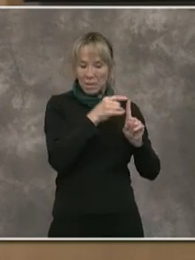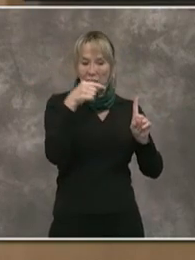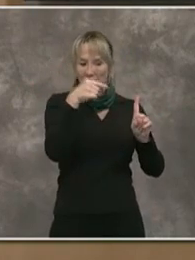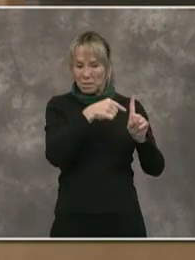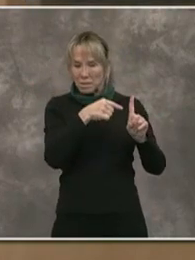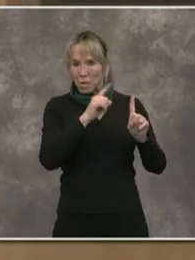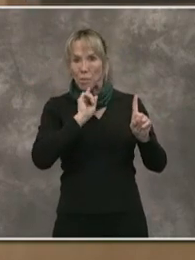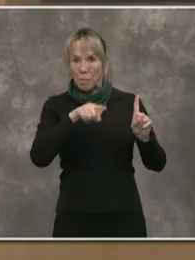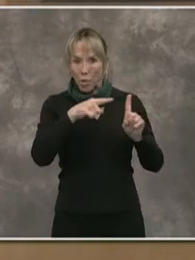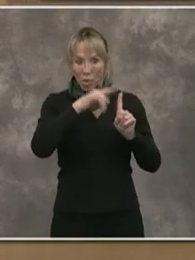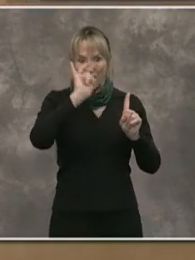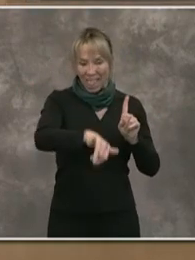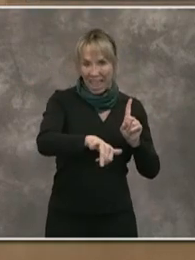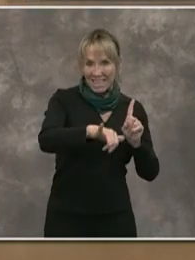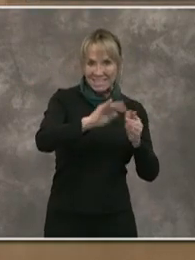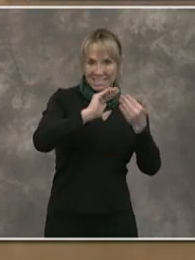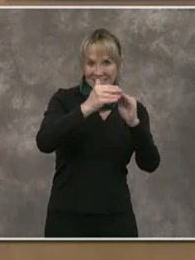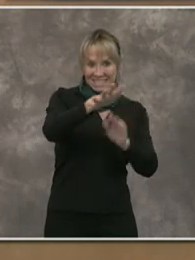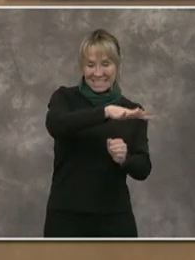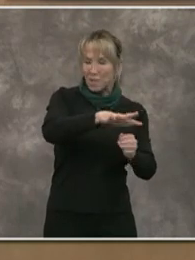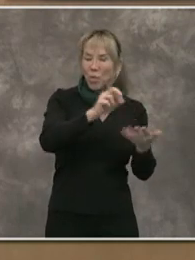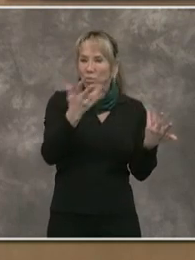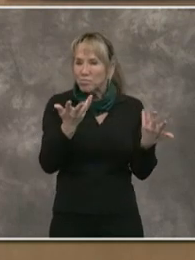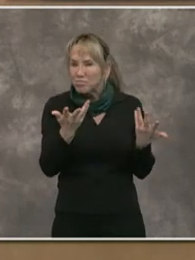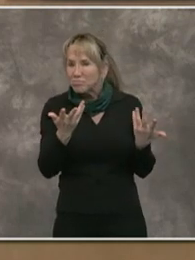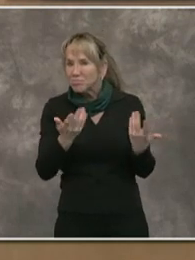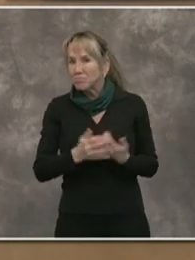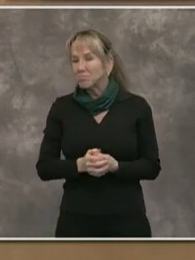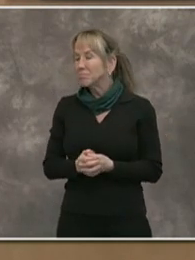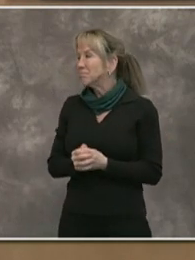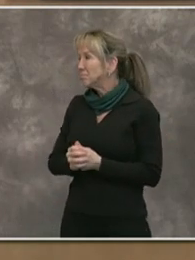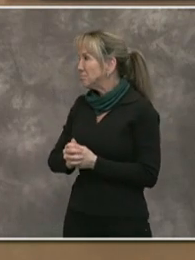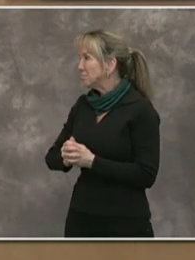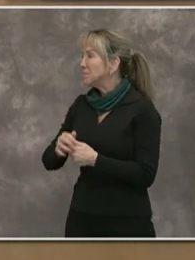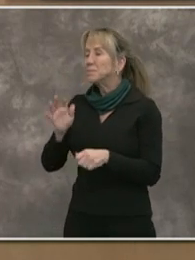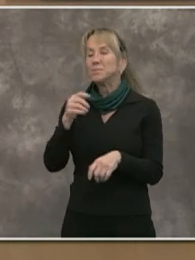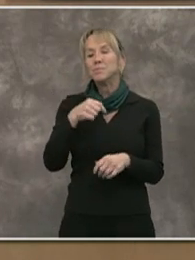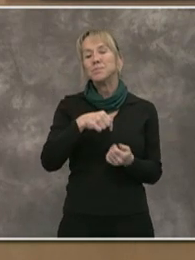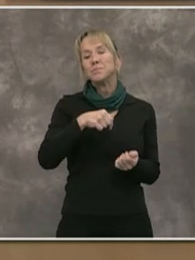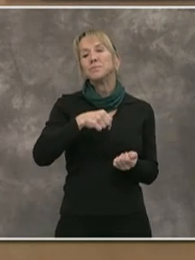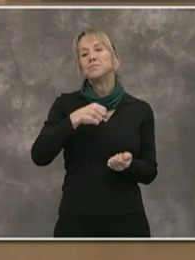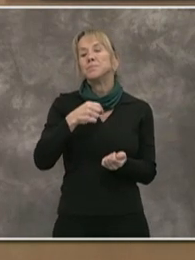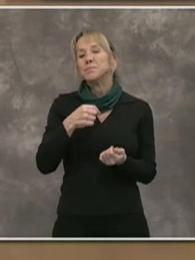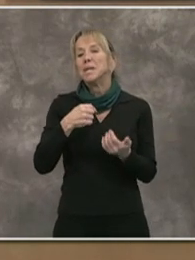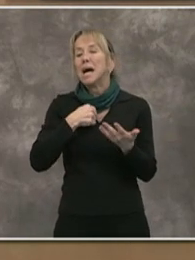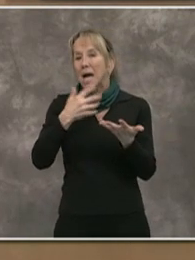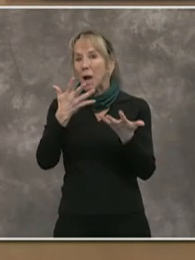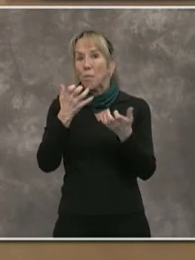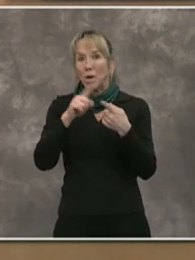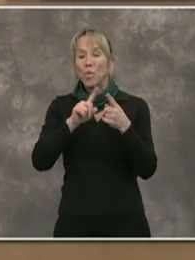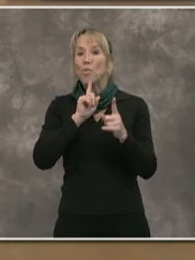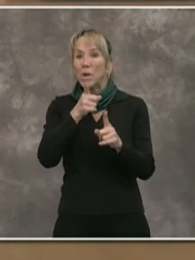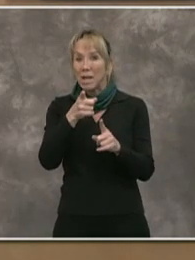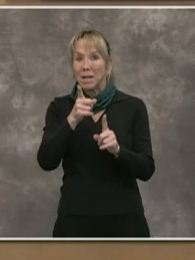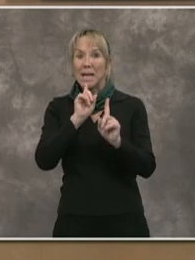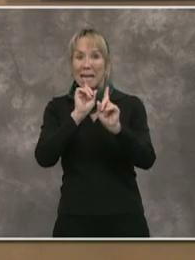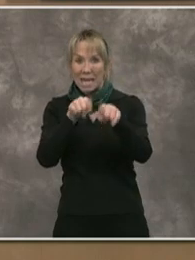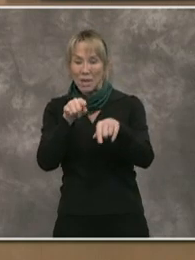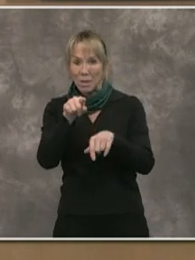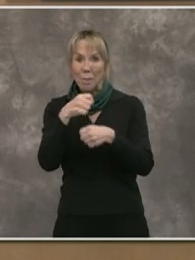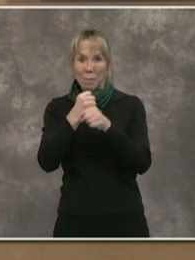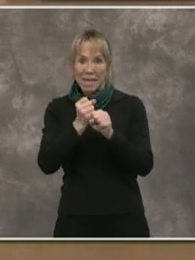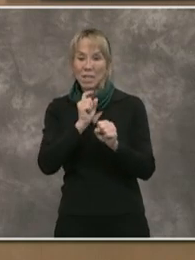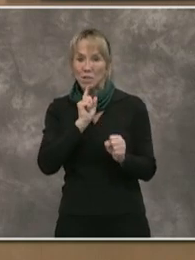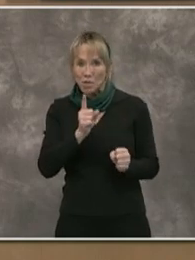shelter? Yeah, this is Dr. McDonald. I really wanted to follow on to that really important point about making sure